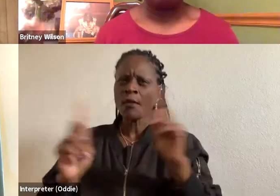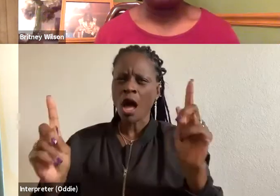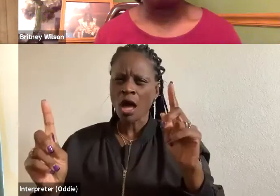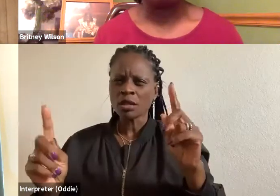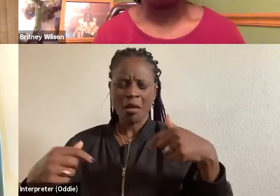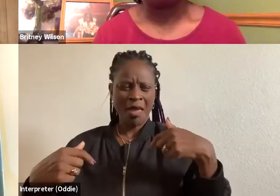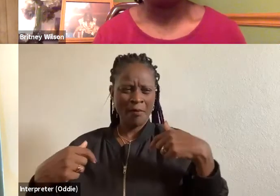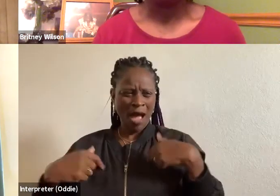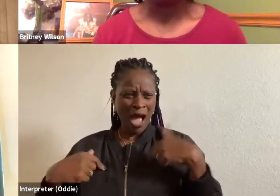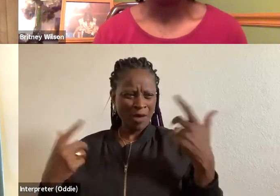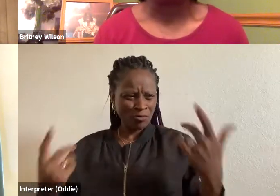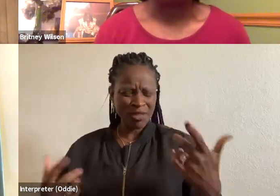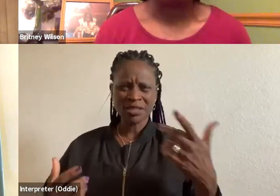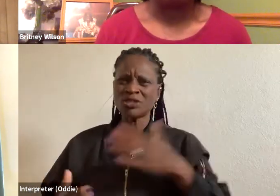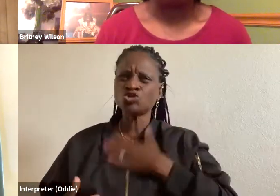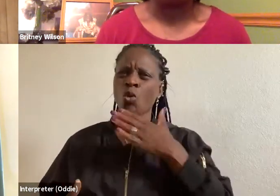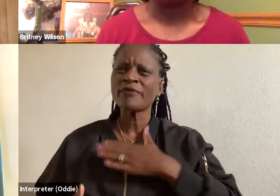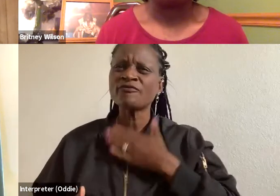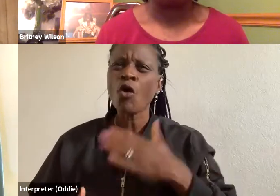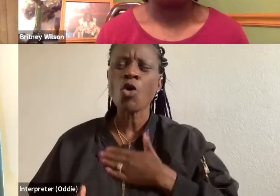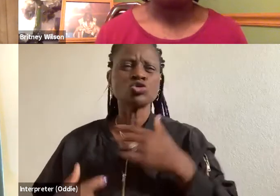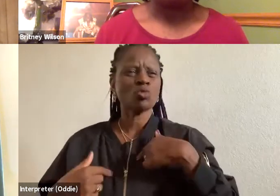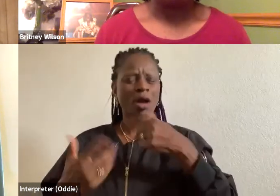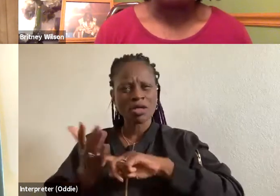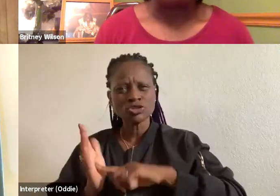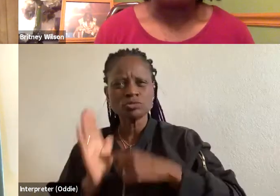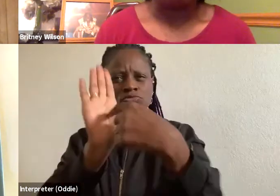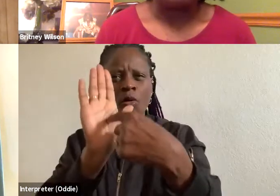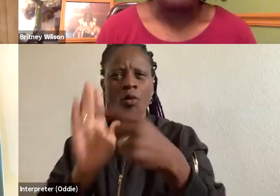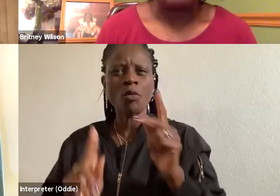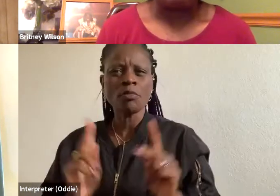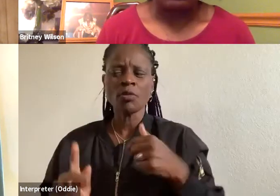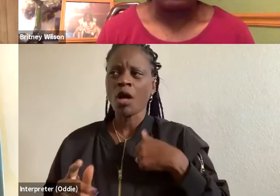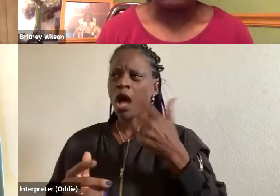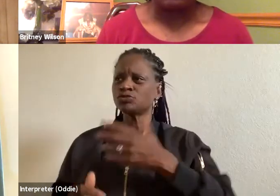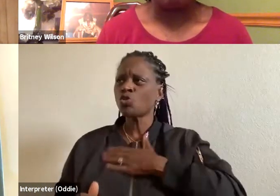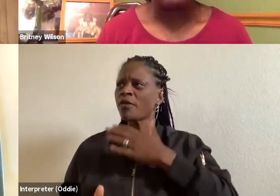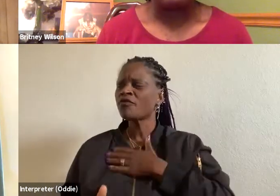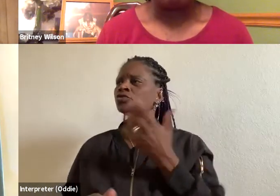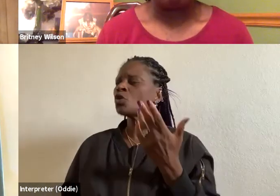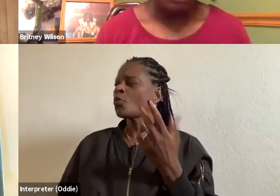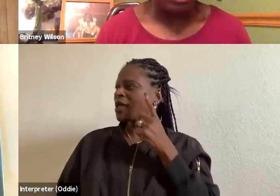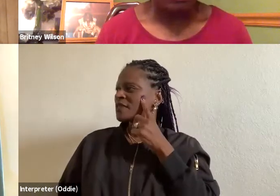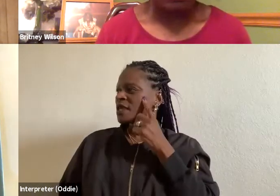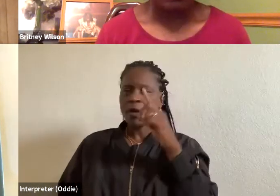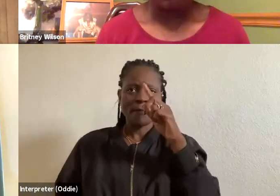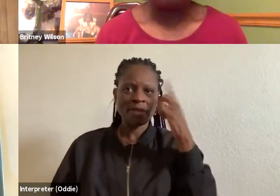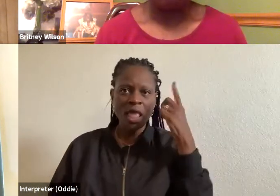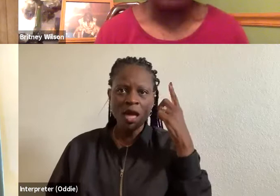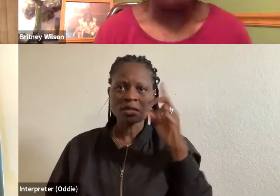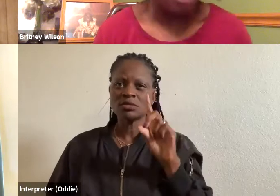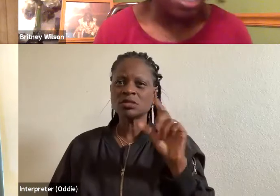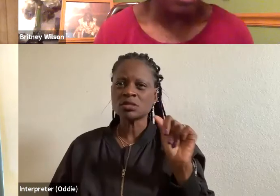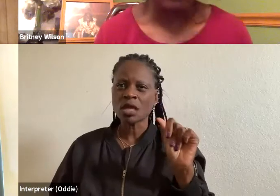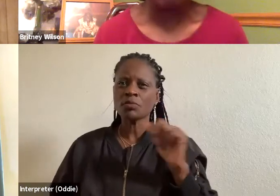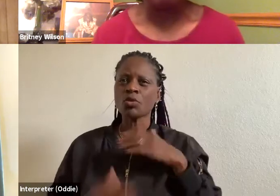present myself that way? And so I think Black disabled joy to me means being and the right